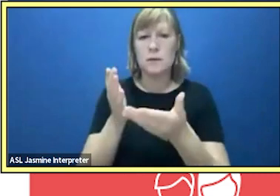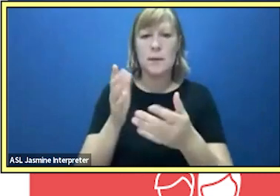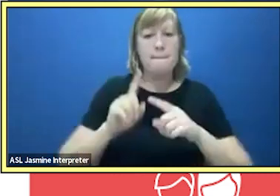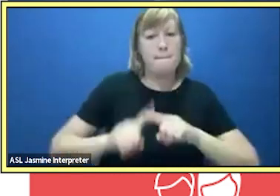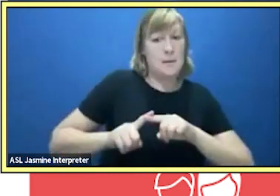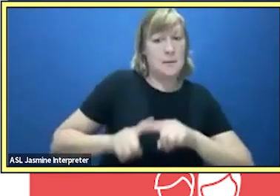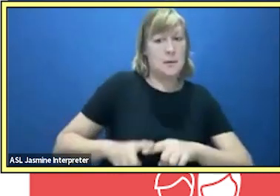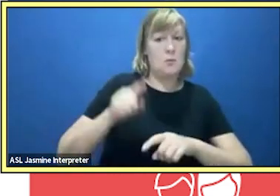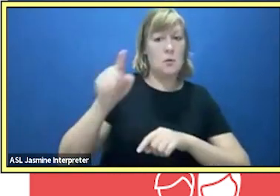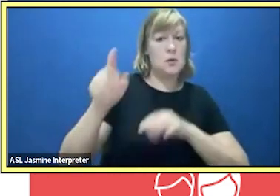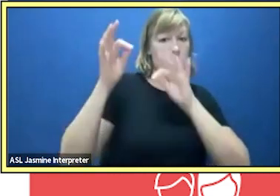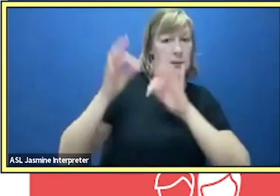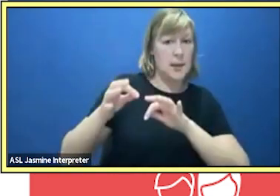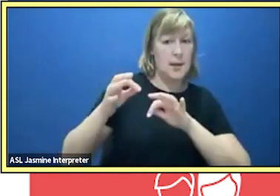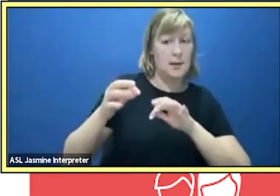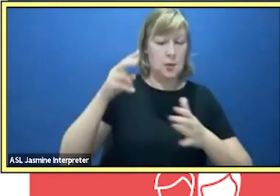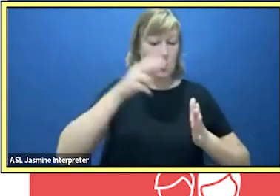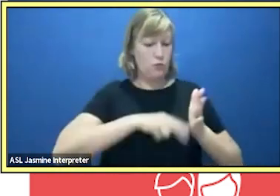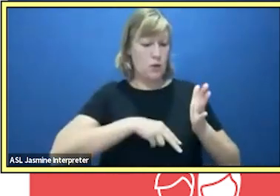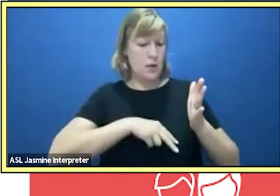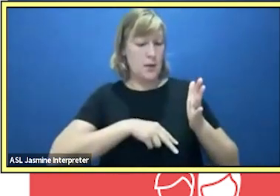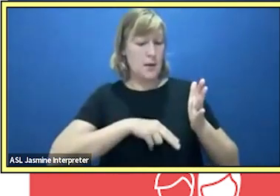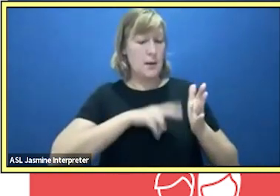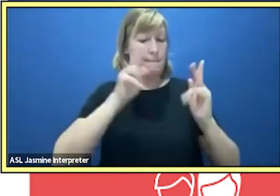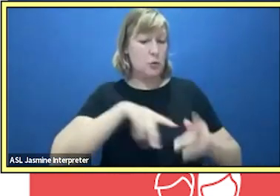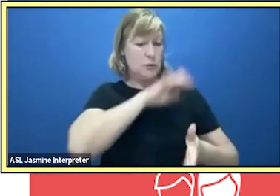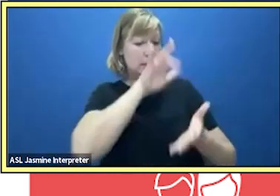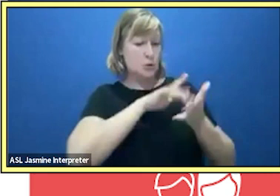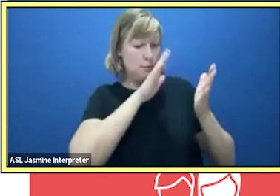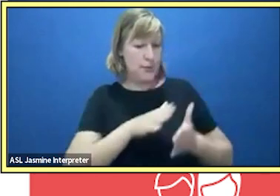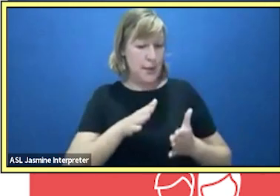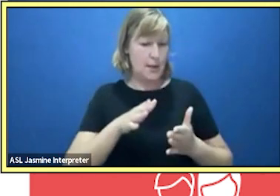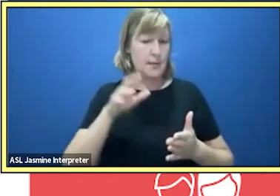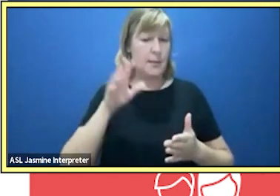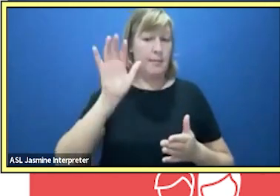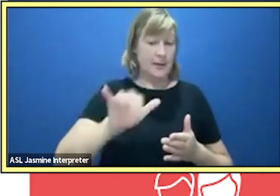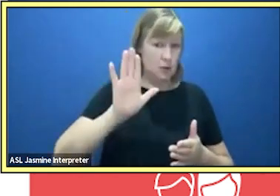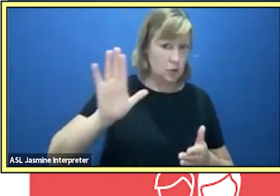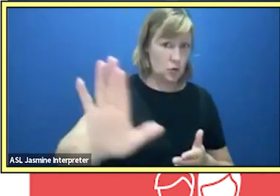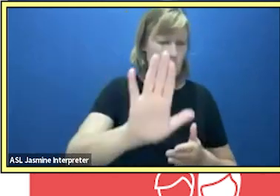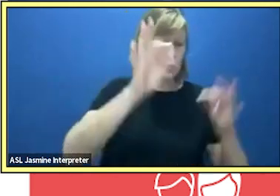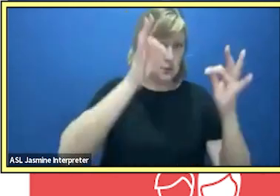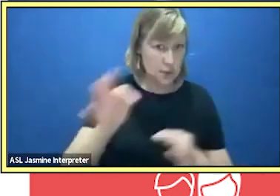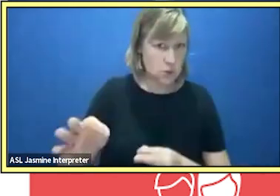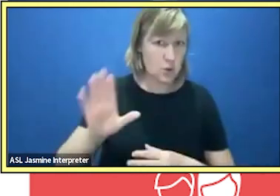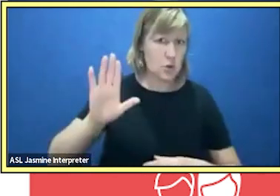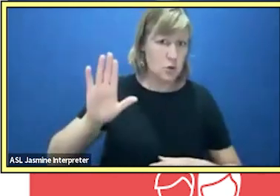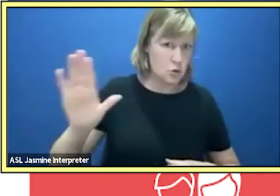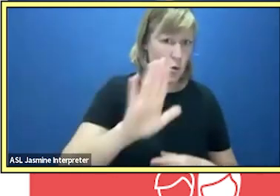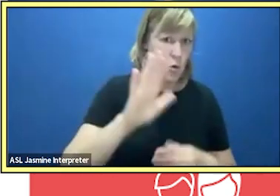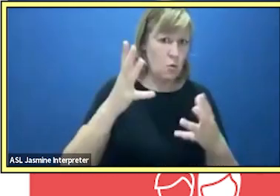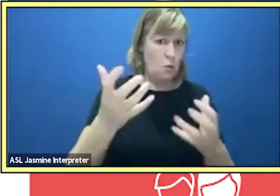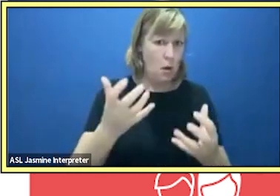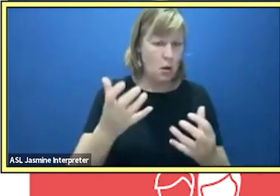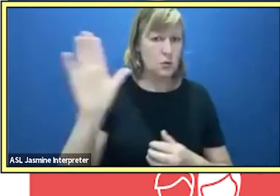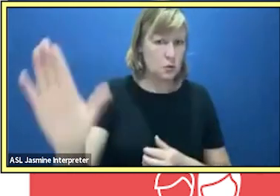you've decided when you were doing your person-centered planning. So again, you are still the driver. You're making the decisions. The case manager is